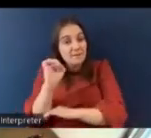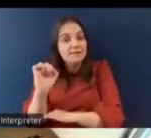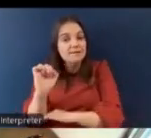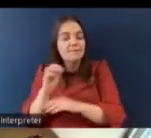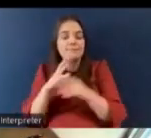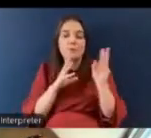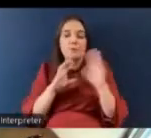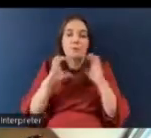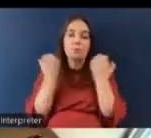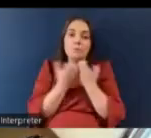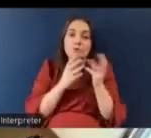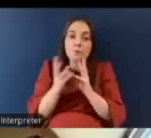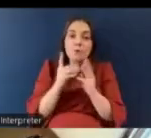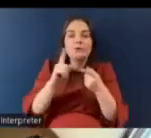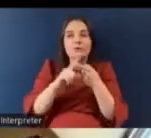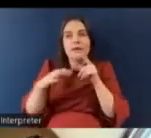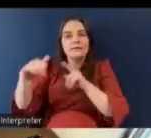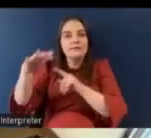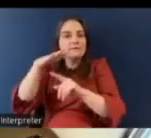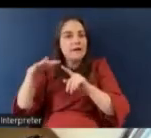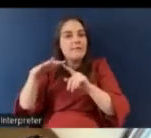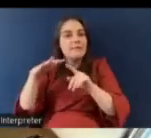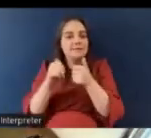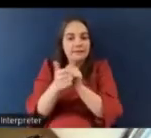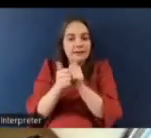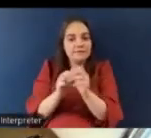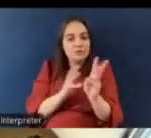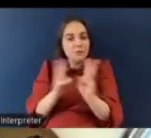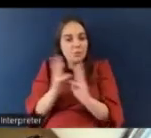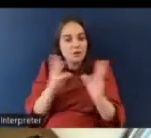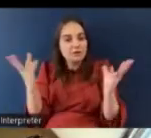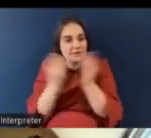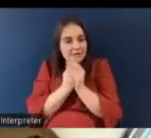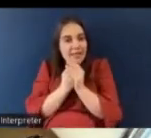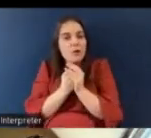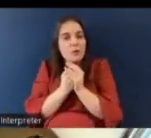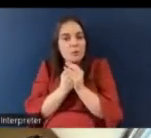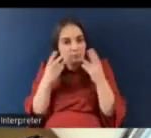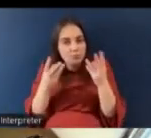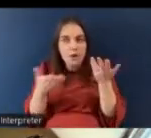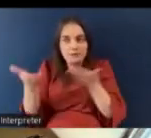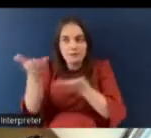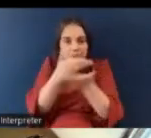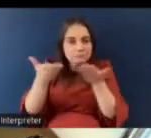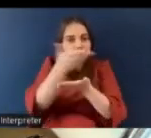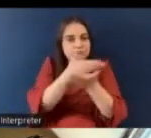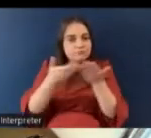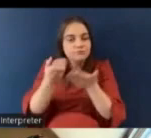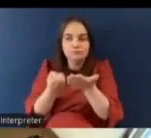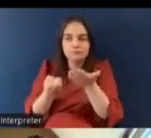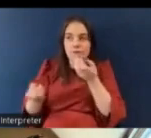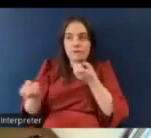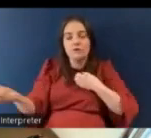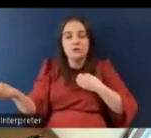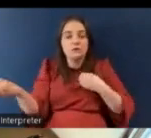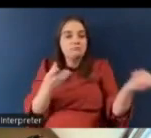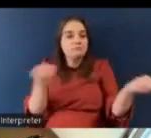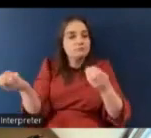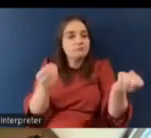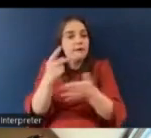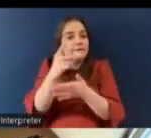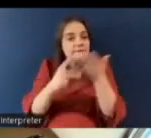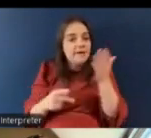and environmental activists and workers together to share thoughts, values,